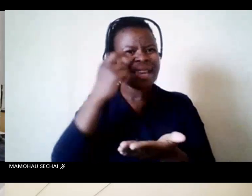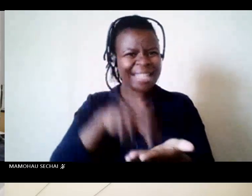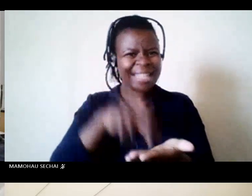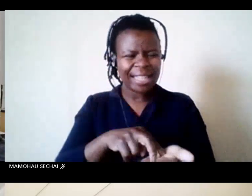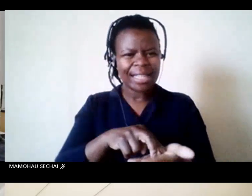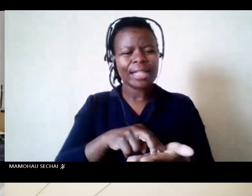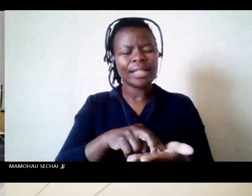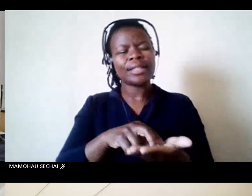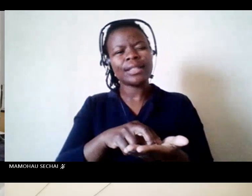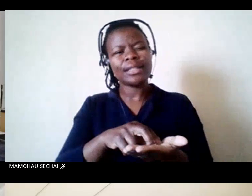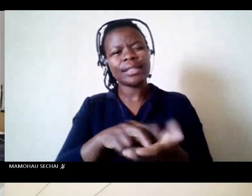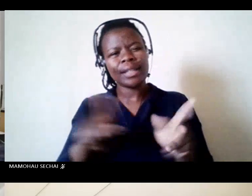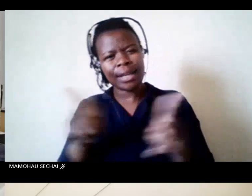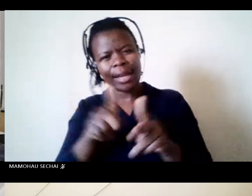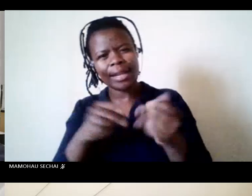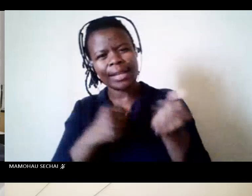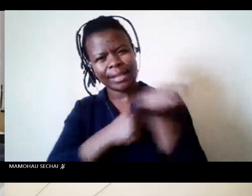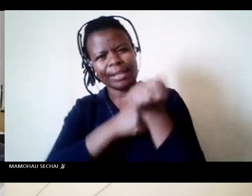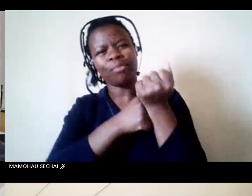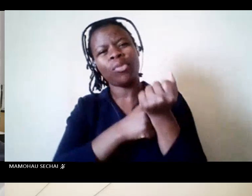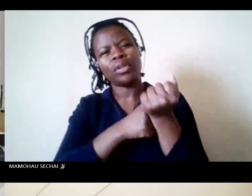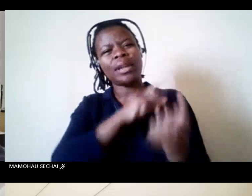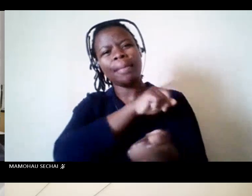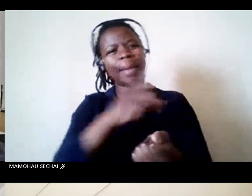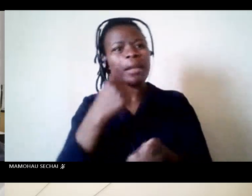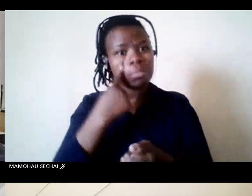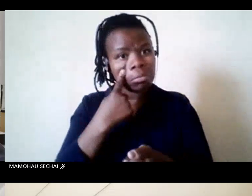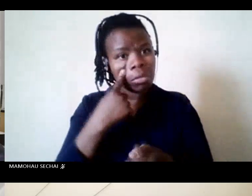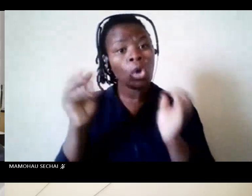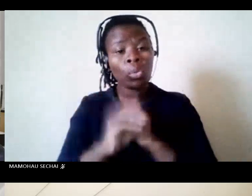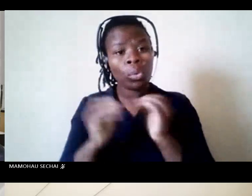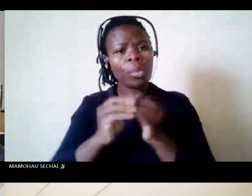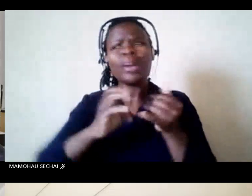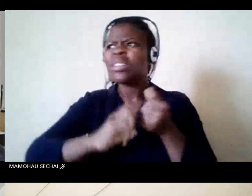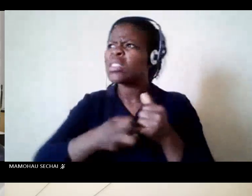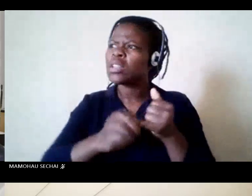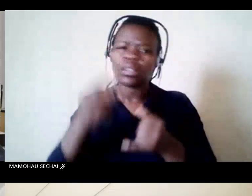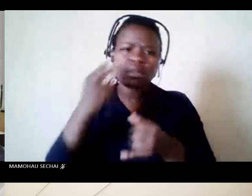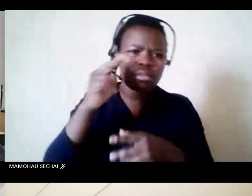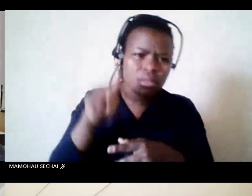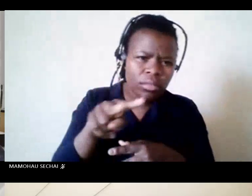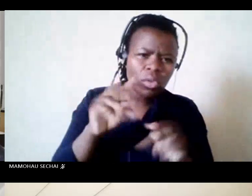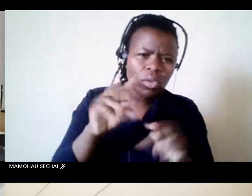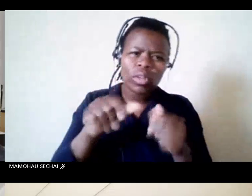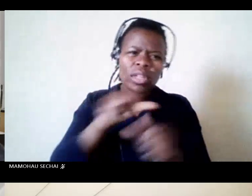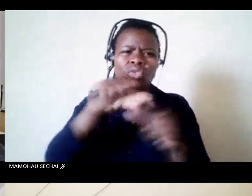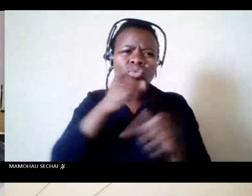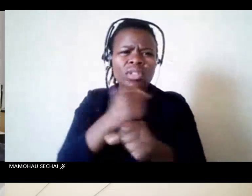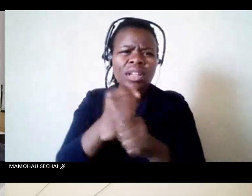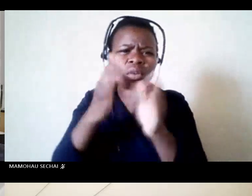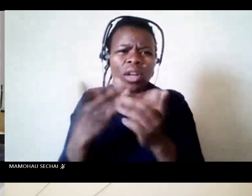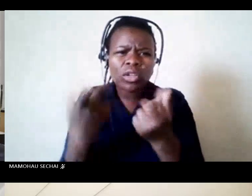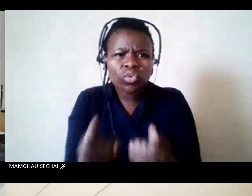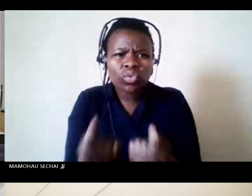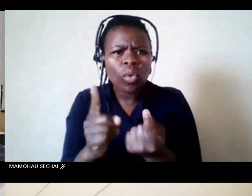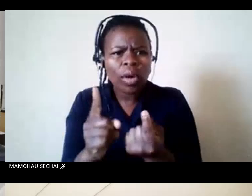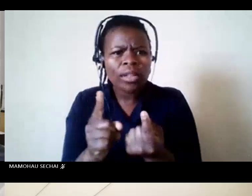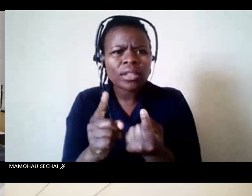never seen that support. I've always tried to look at it. What do social workers do actually? They just deal with social